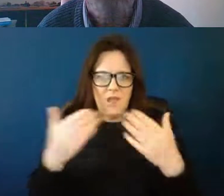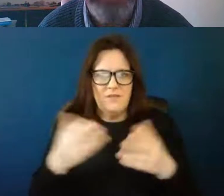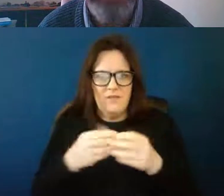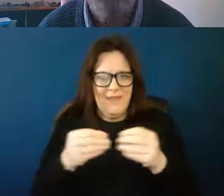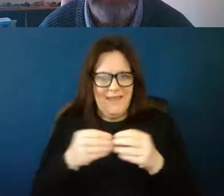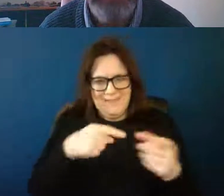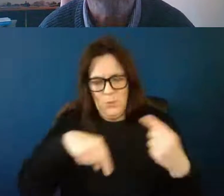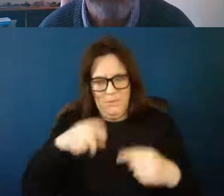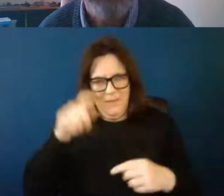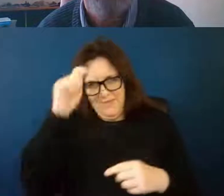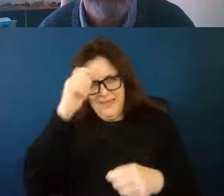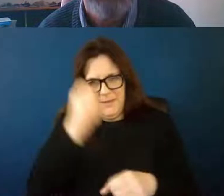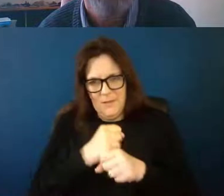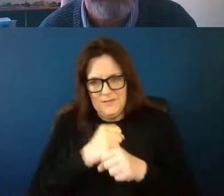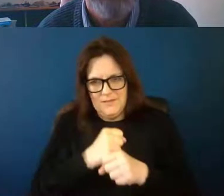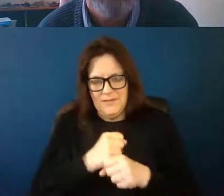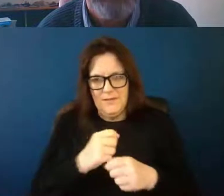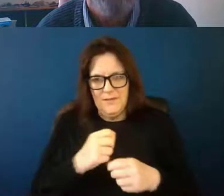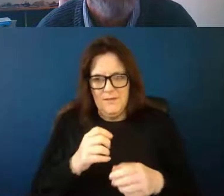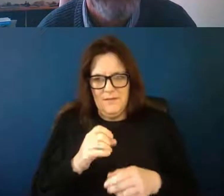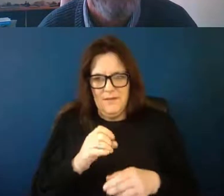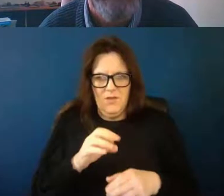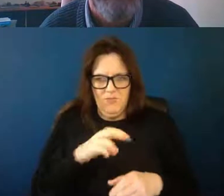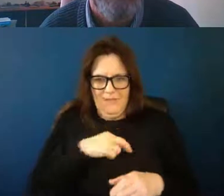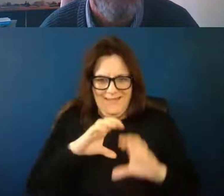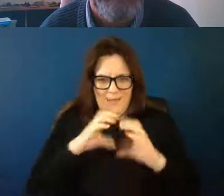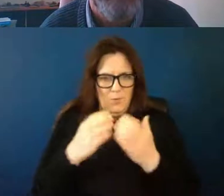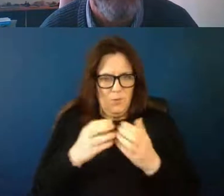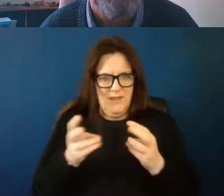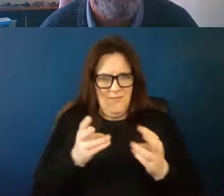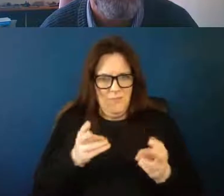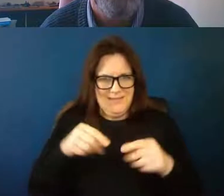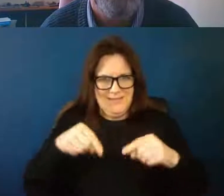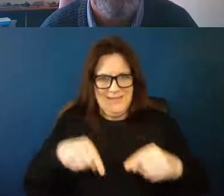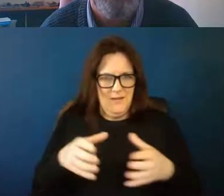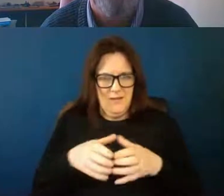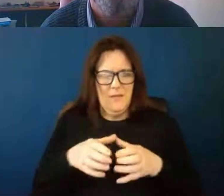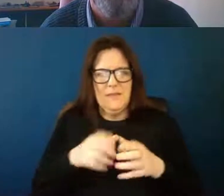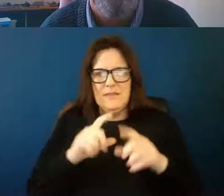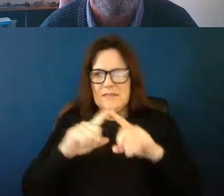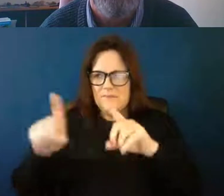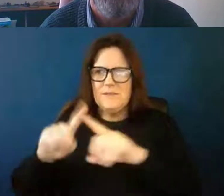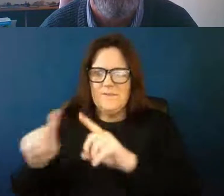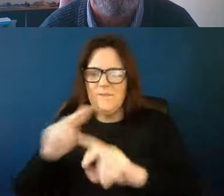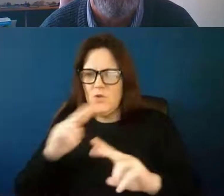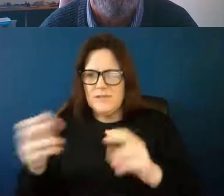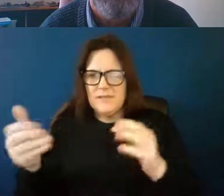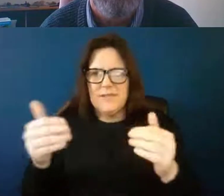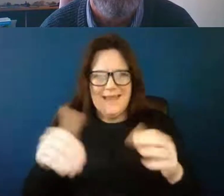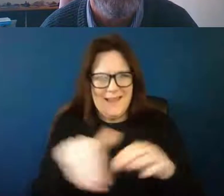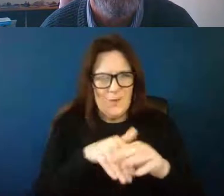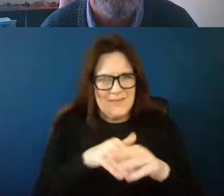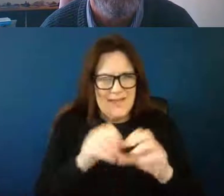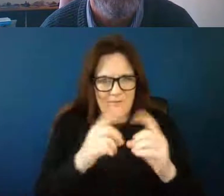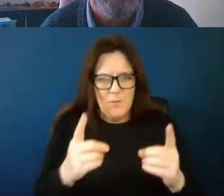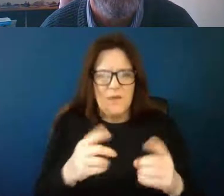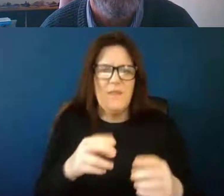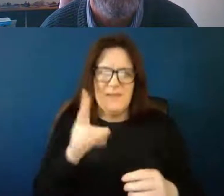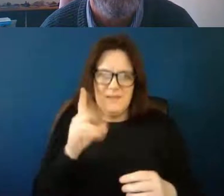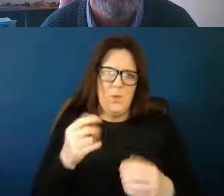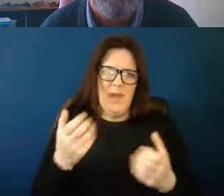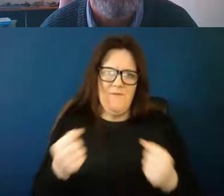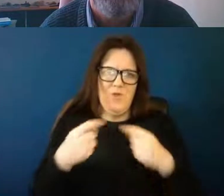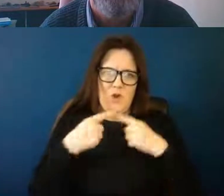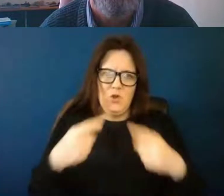thinking about at the very start of this community of practice, especially the many different voices, as we're saying, that just including everybody. And that's why we're having our